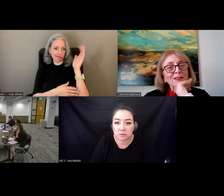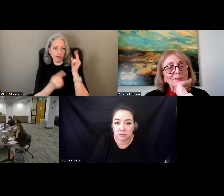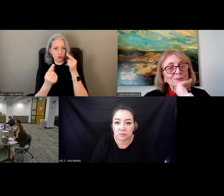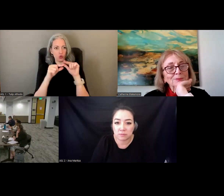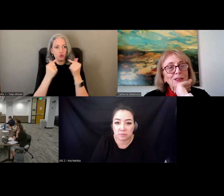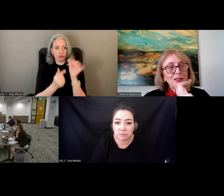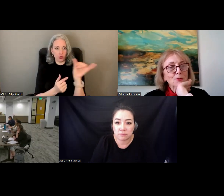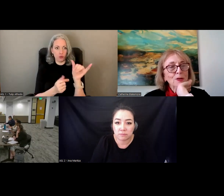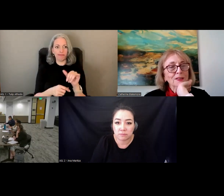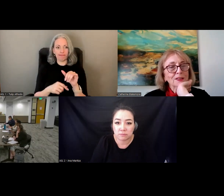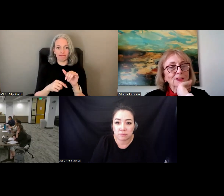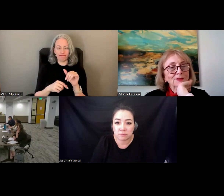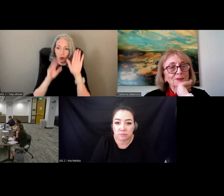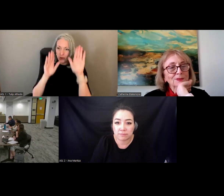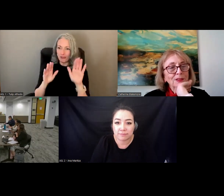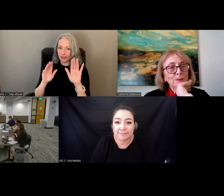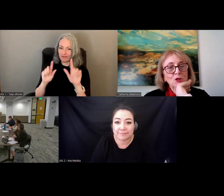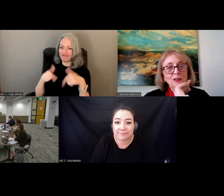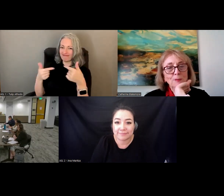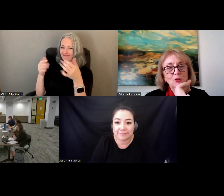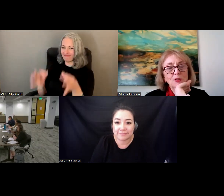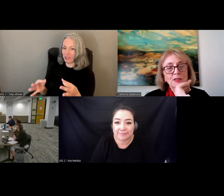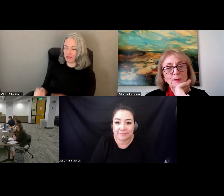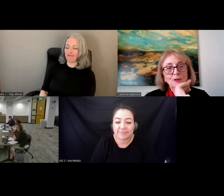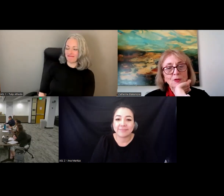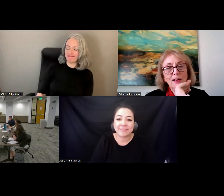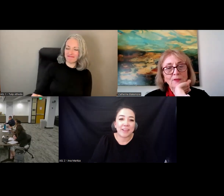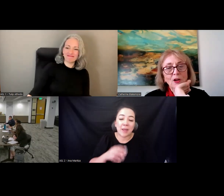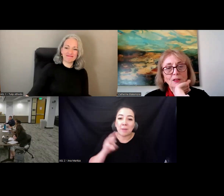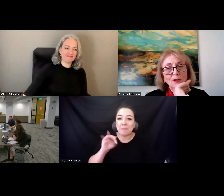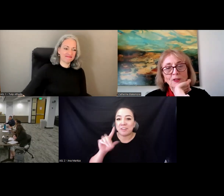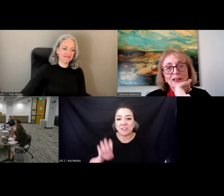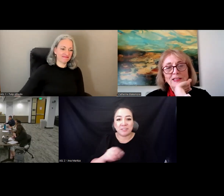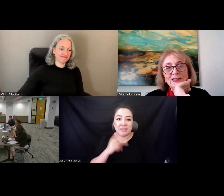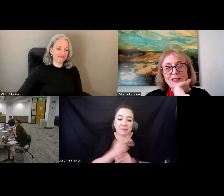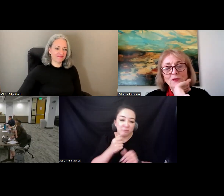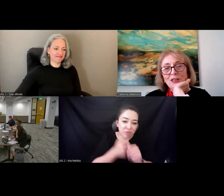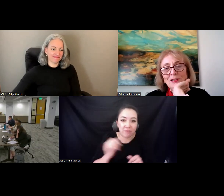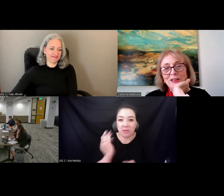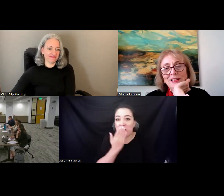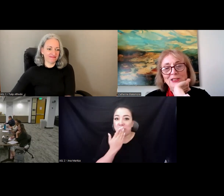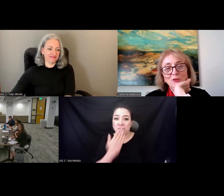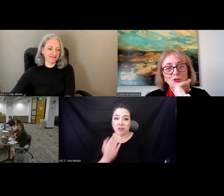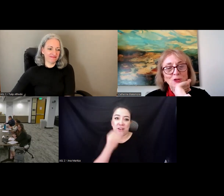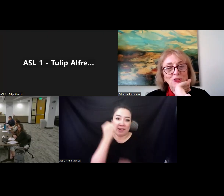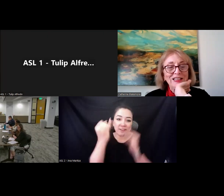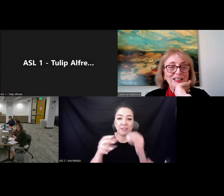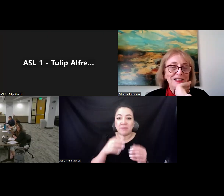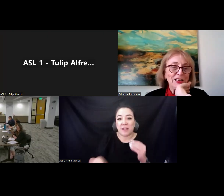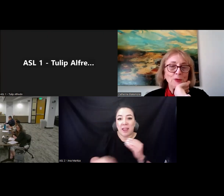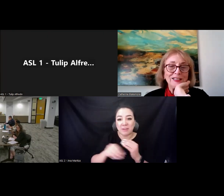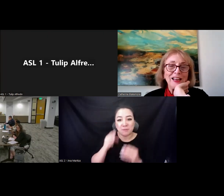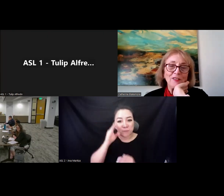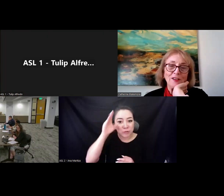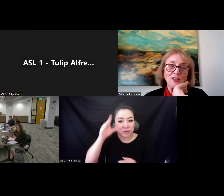well. That sounds great. Mhm. And Michelle, I'm sure, is keeping track of all of our good ideas of things that we can add to future agendas